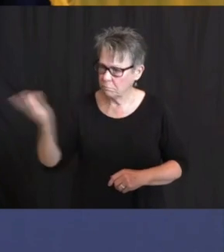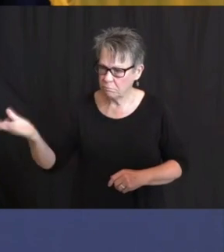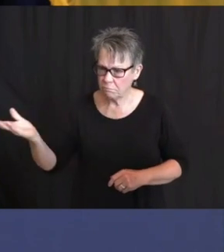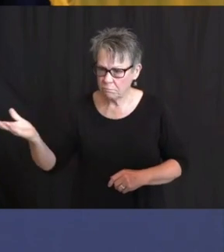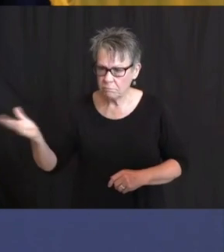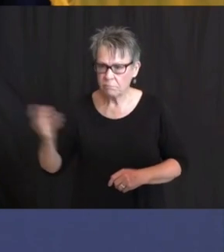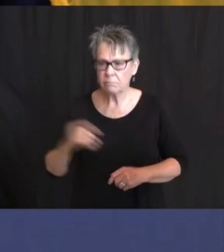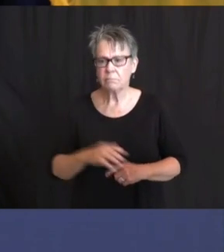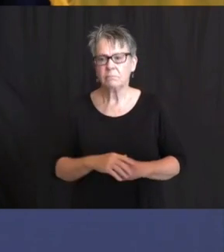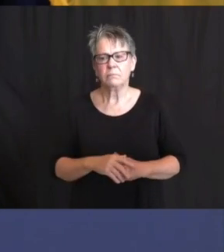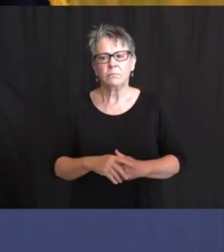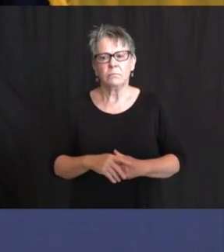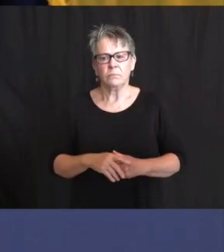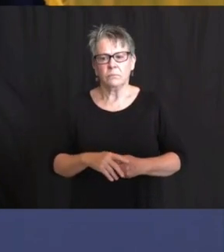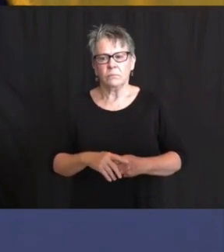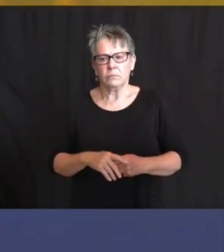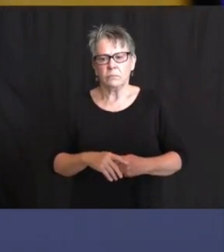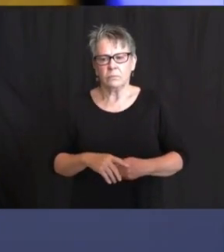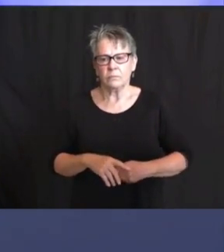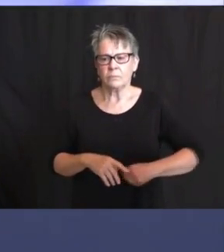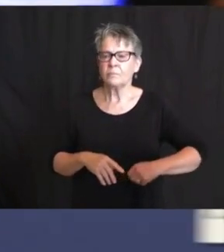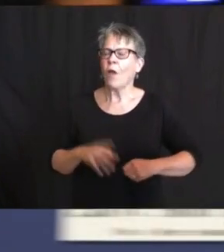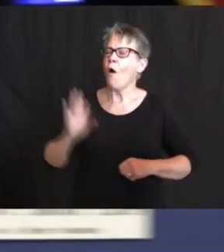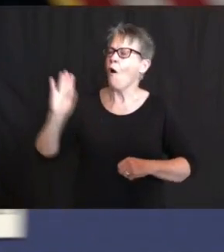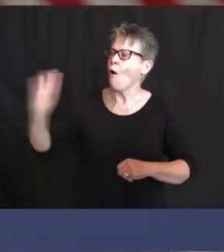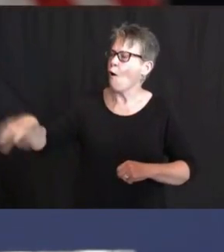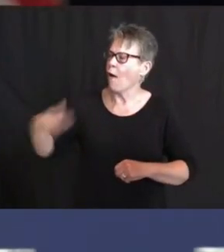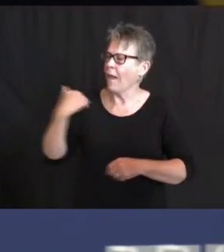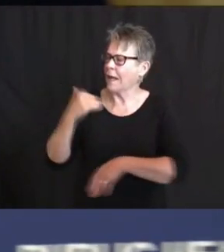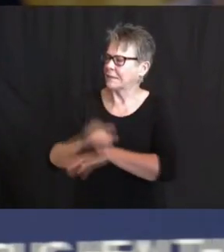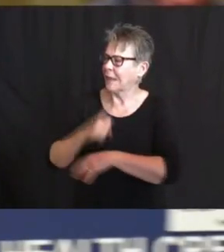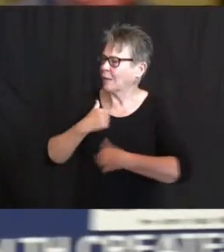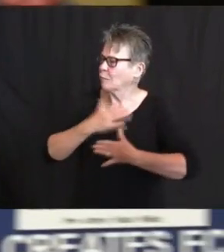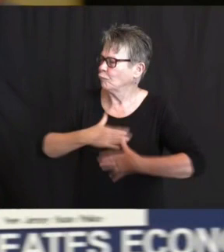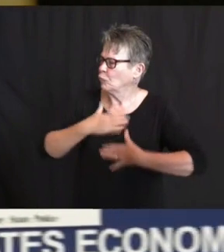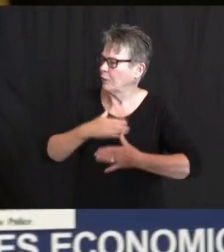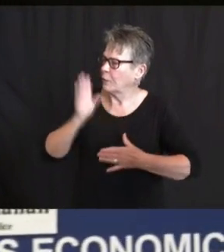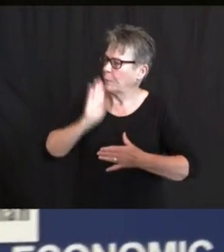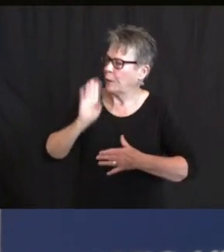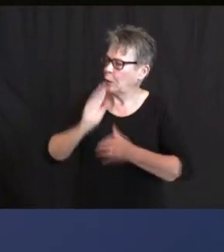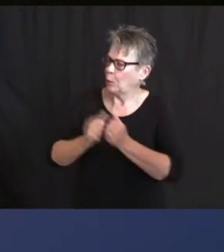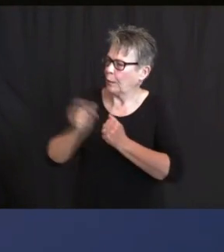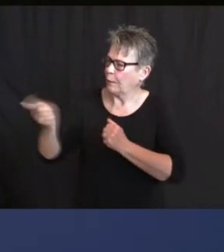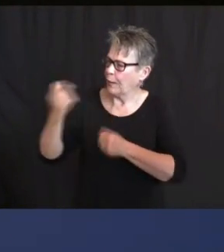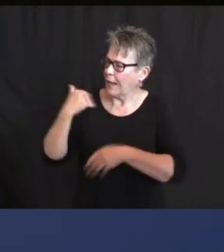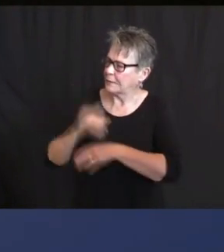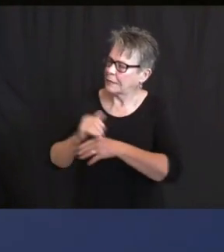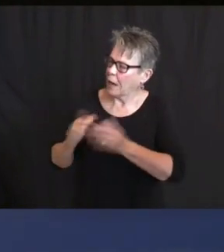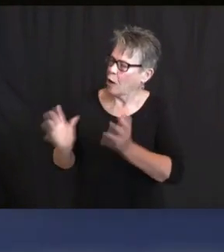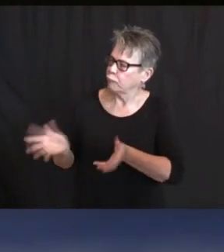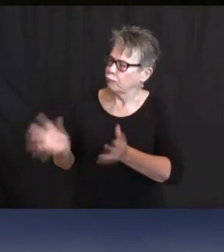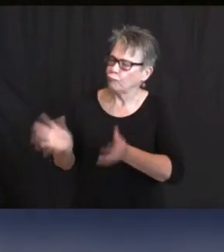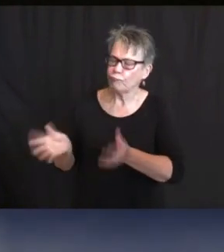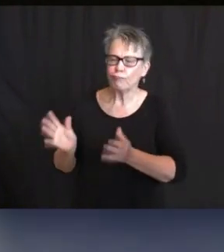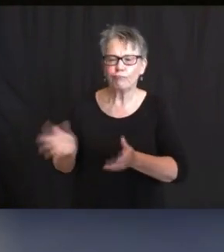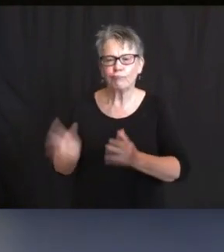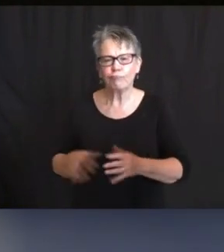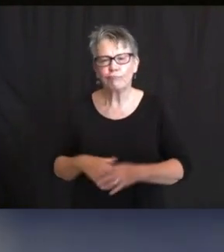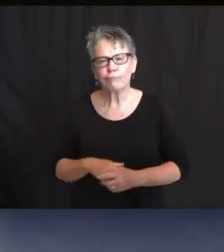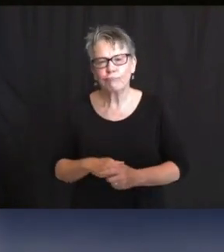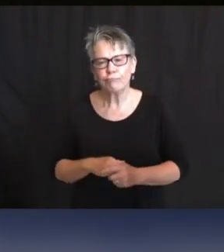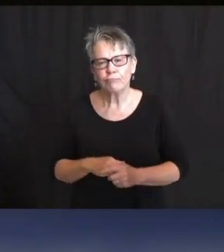good having a beer with you last night, by the way. Thanks for buying, Governor. My pleasure. Good afternoon, everybody. The overnight